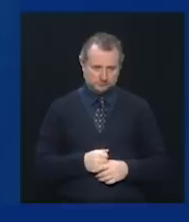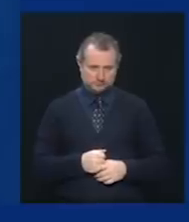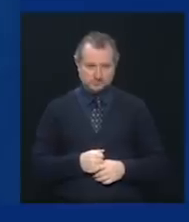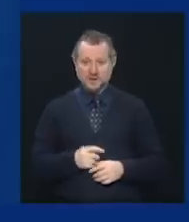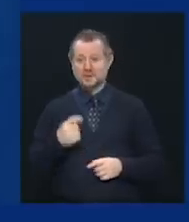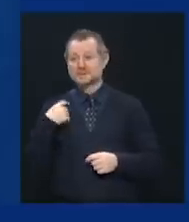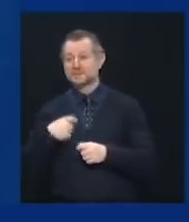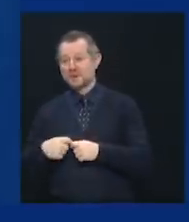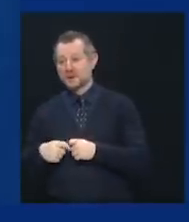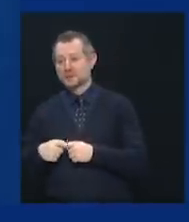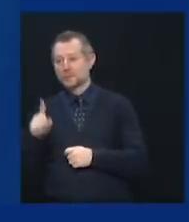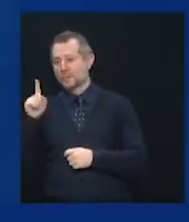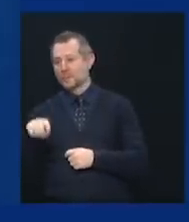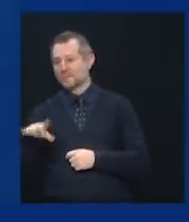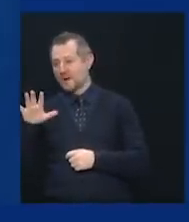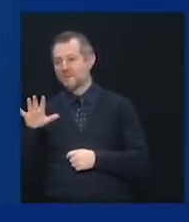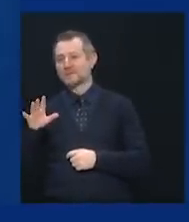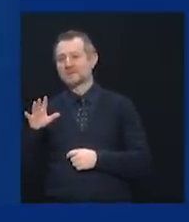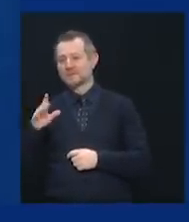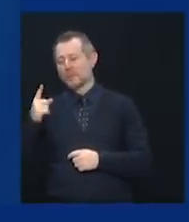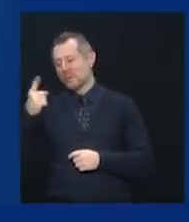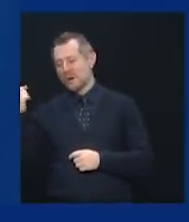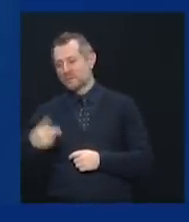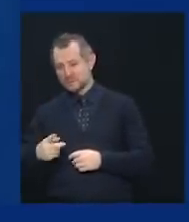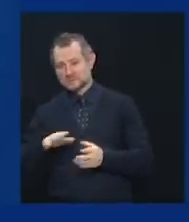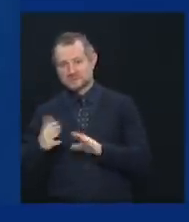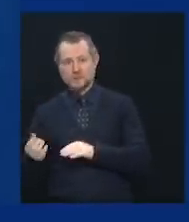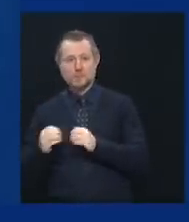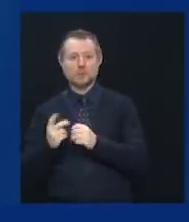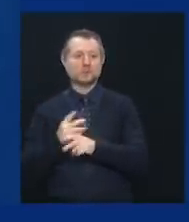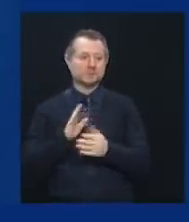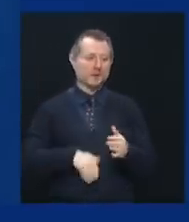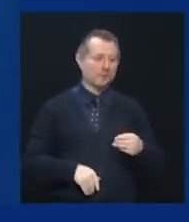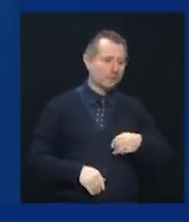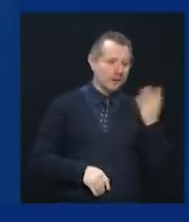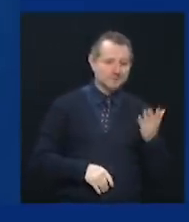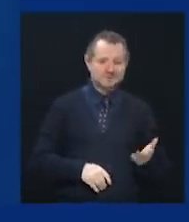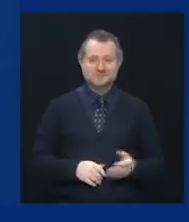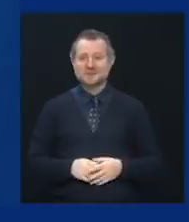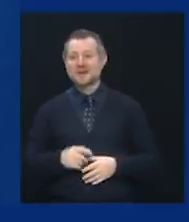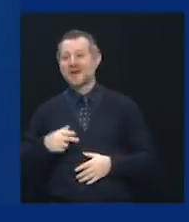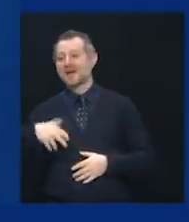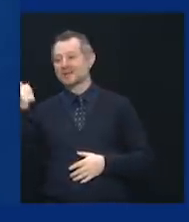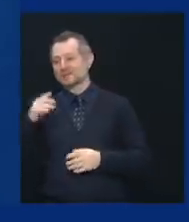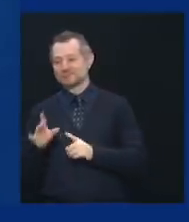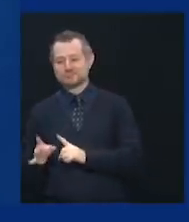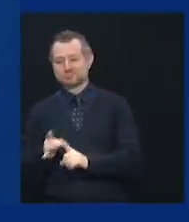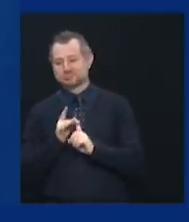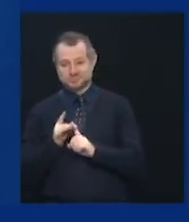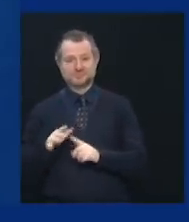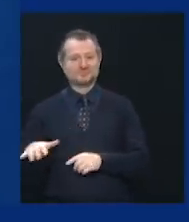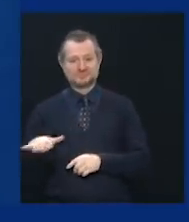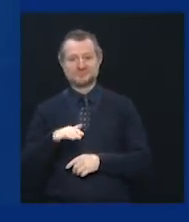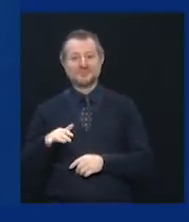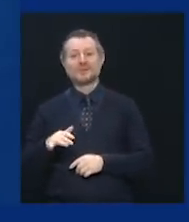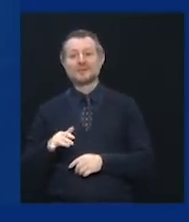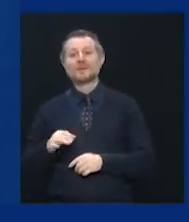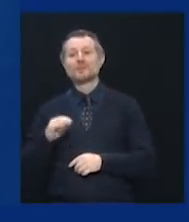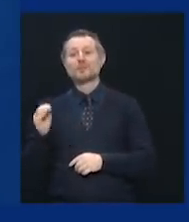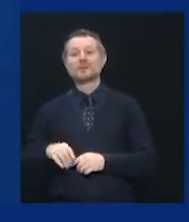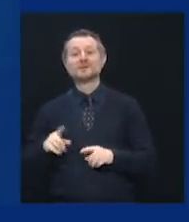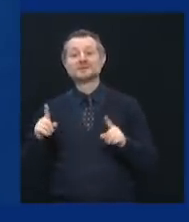Hispanic at 1.5 times the rate of whites, higher infection rate, lower COVID testing rate,